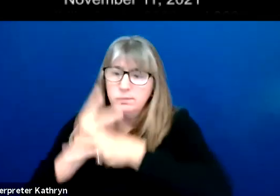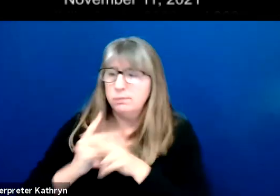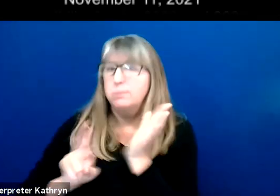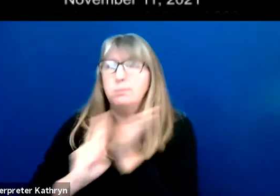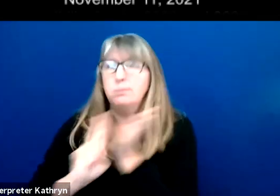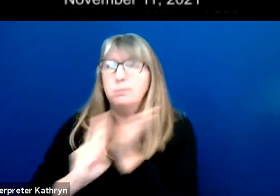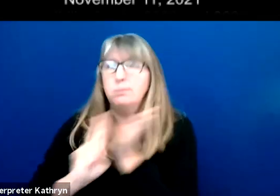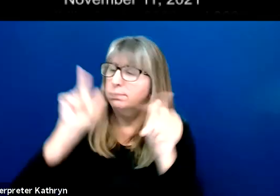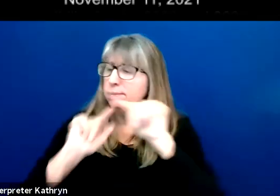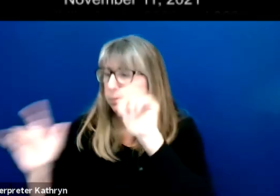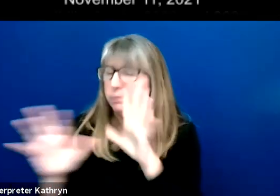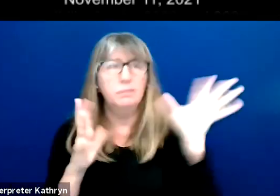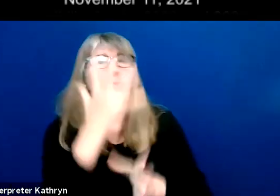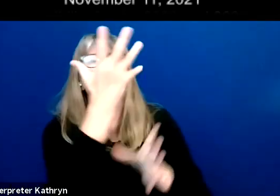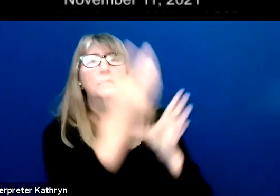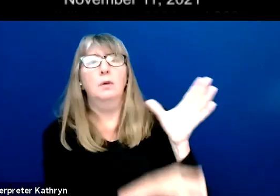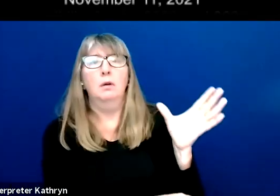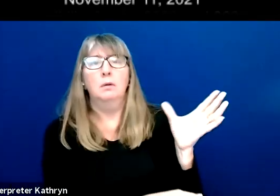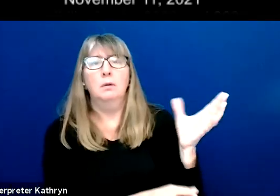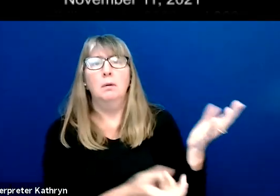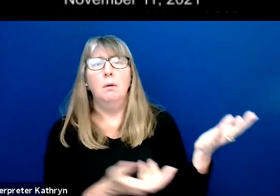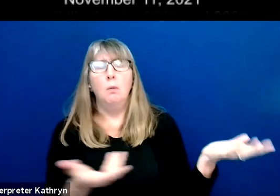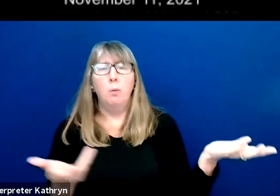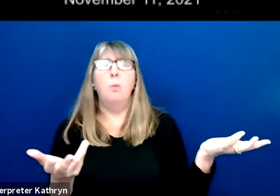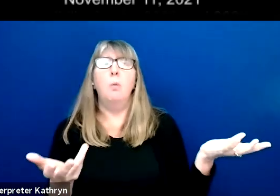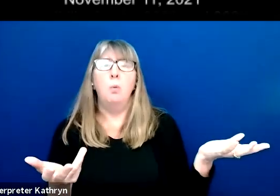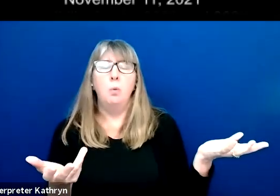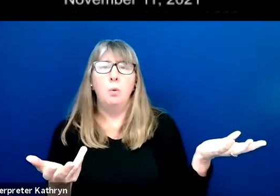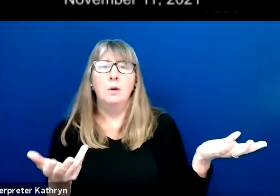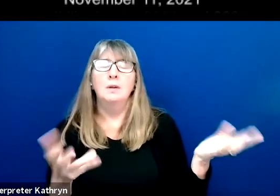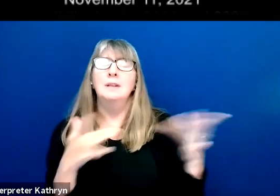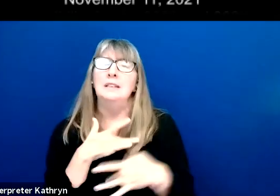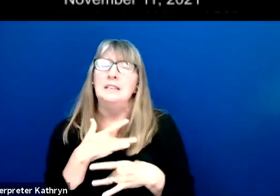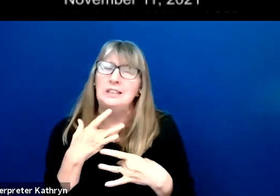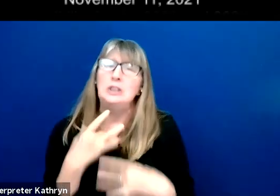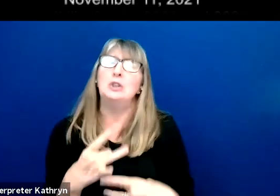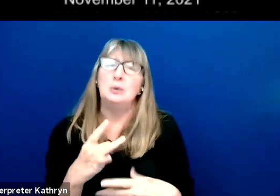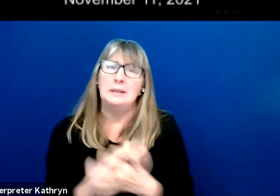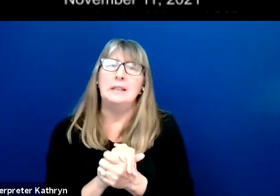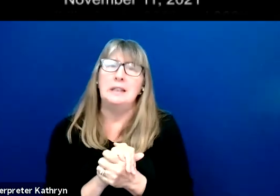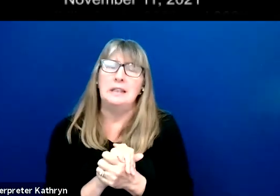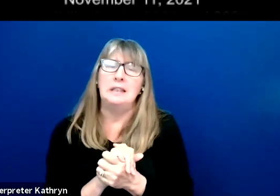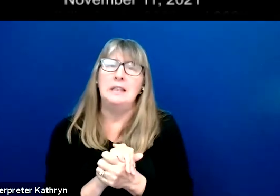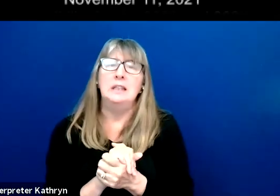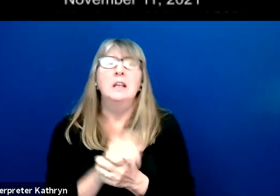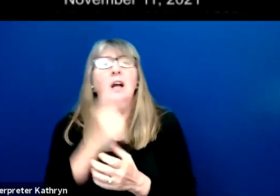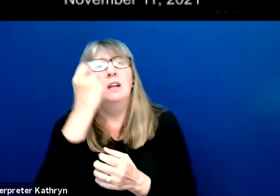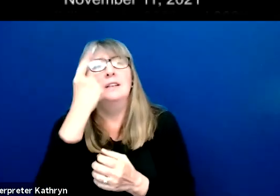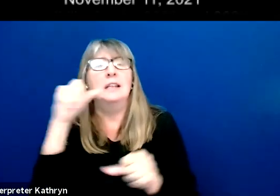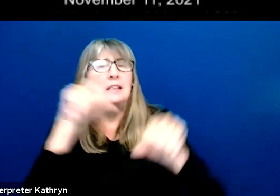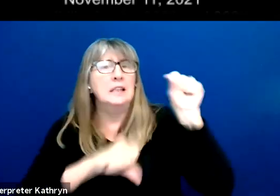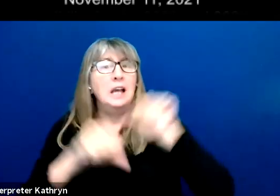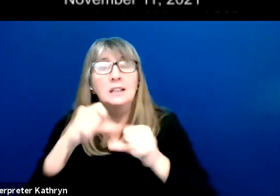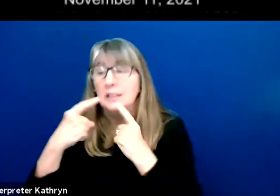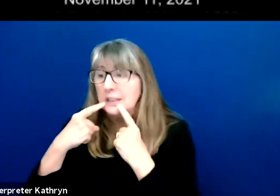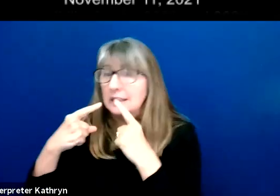was really interesting to sort of see that science is not just sort of success, but that